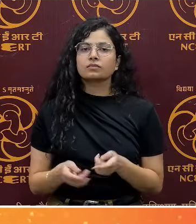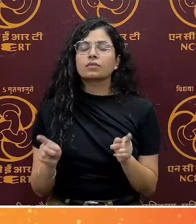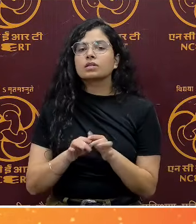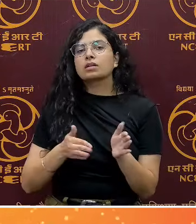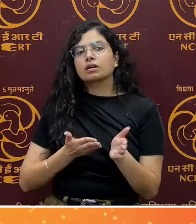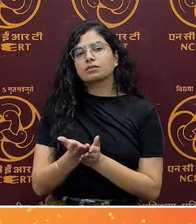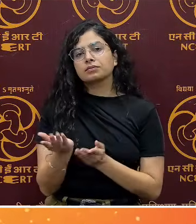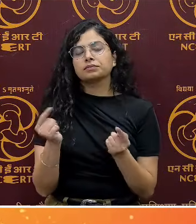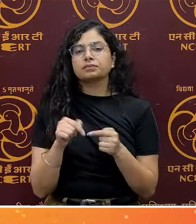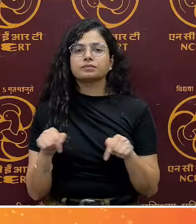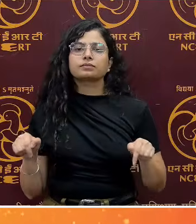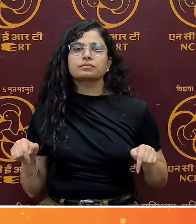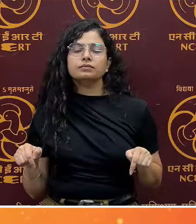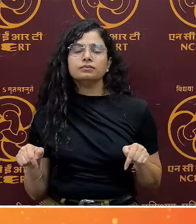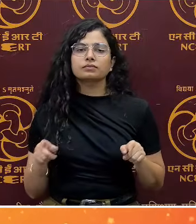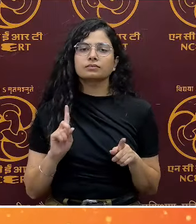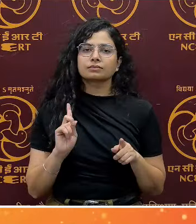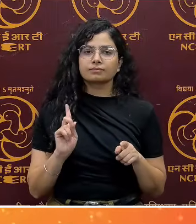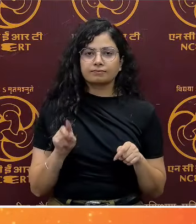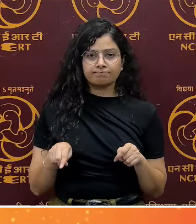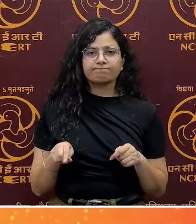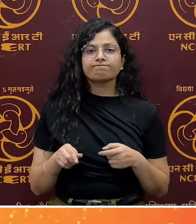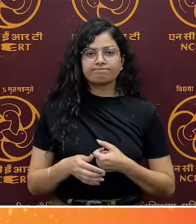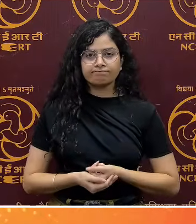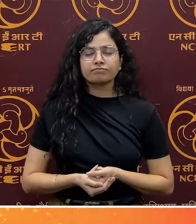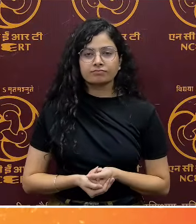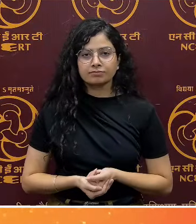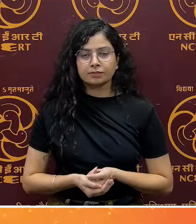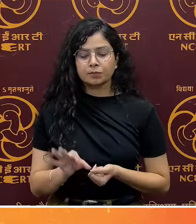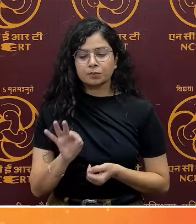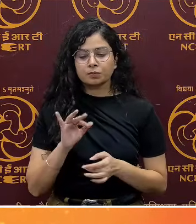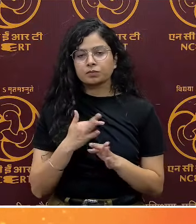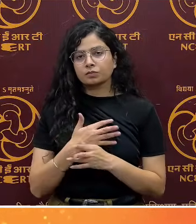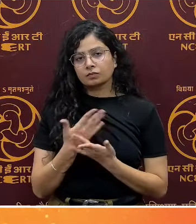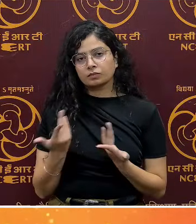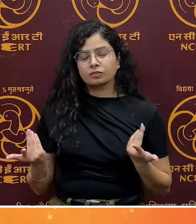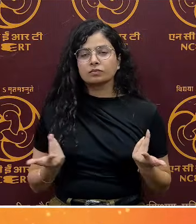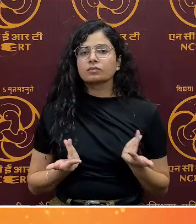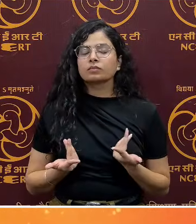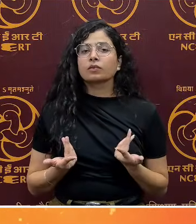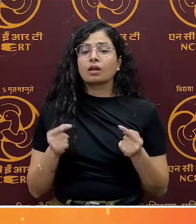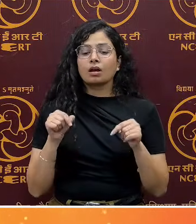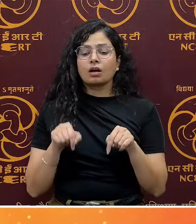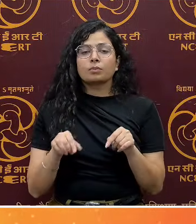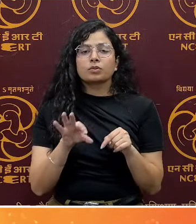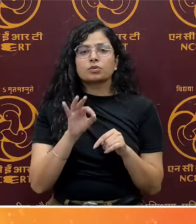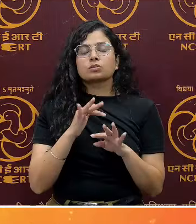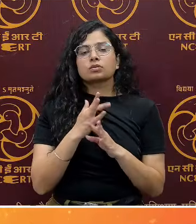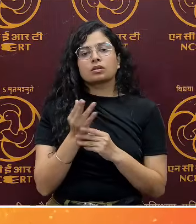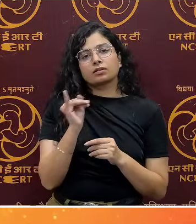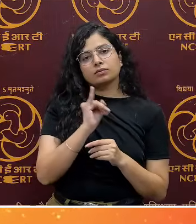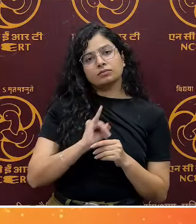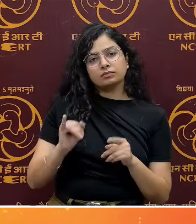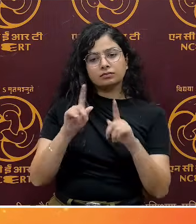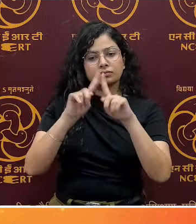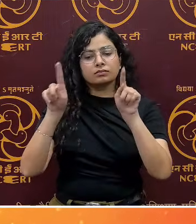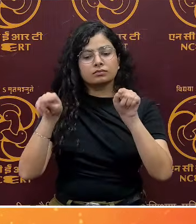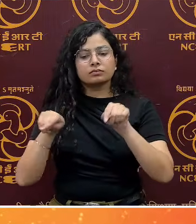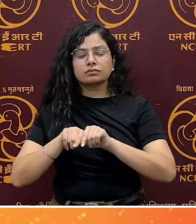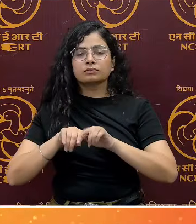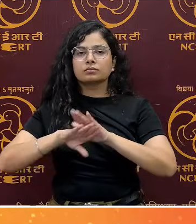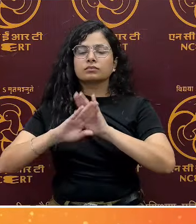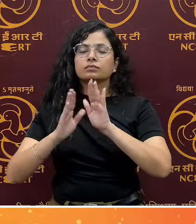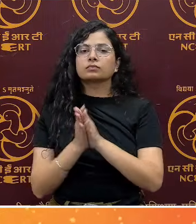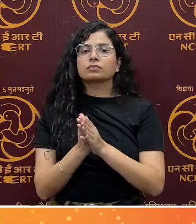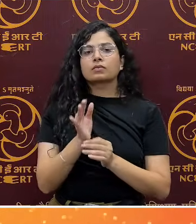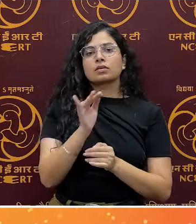Similarly we will click here. We will take, now we have taken 6 numbers, and the rectangle will be 6